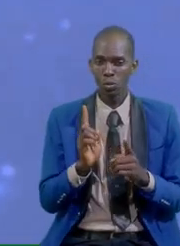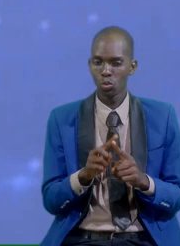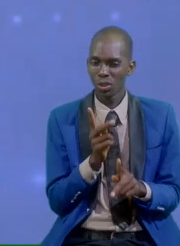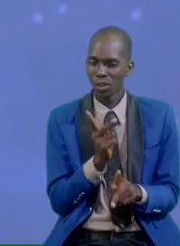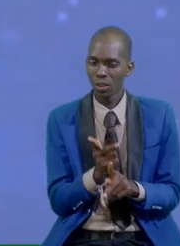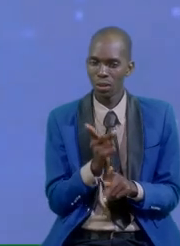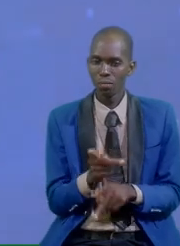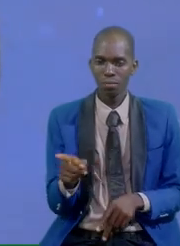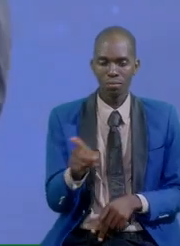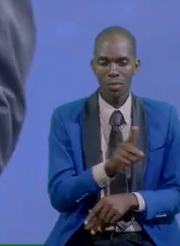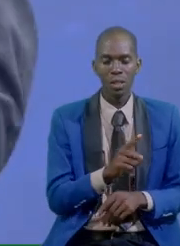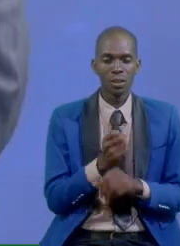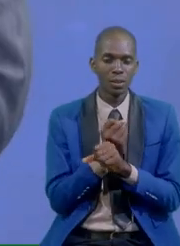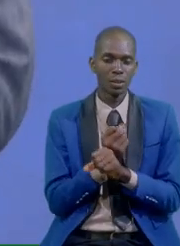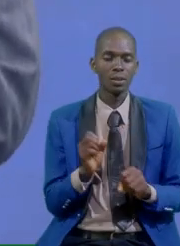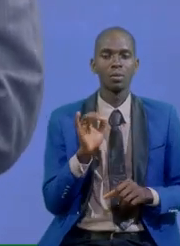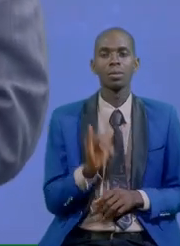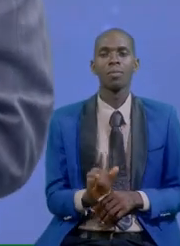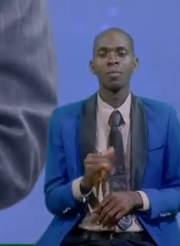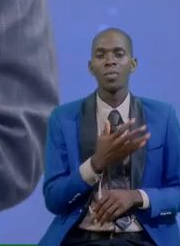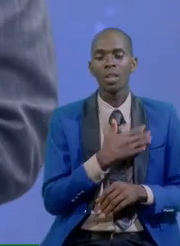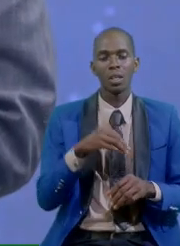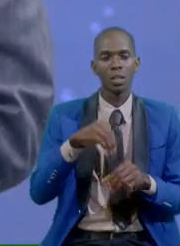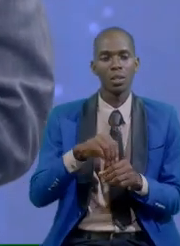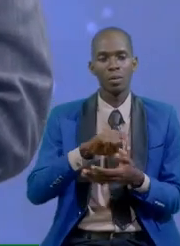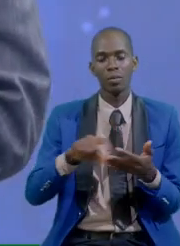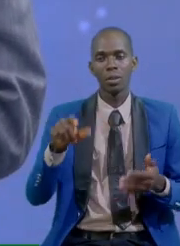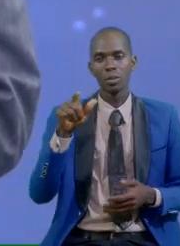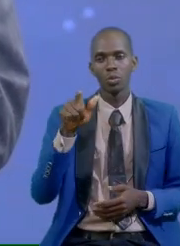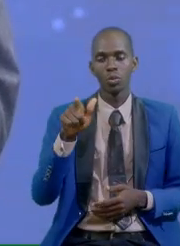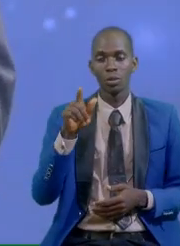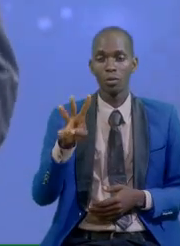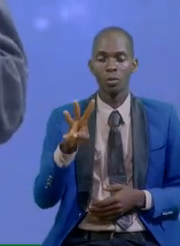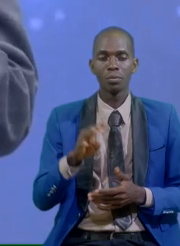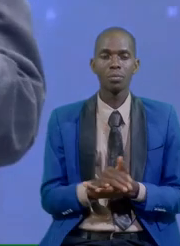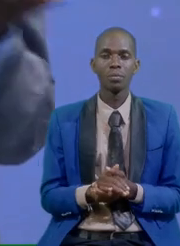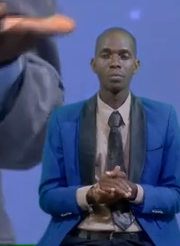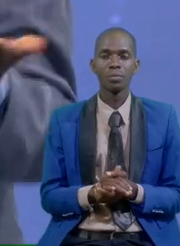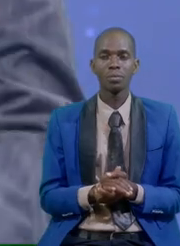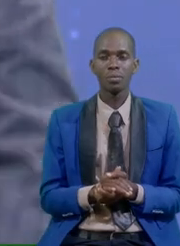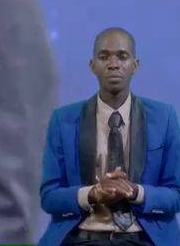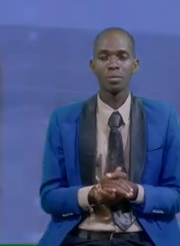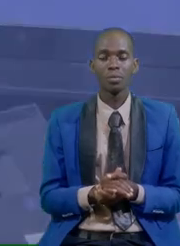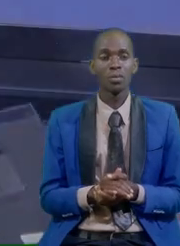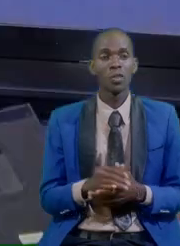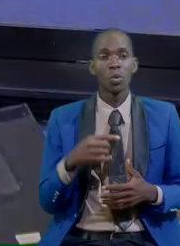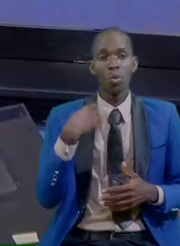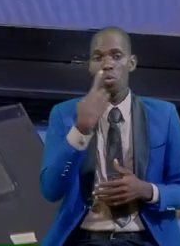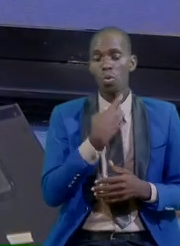them safely. And then in verse 24, who, having